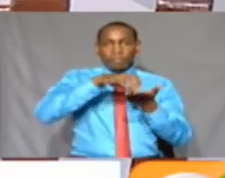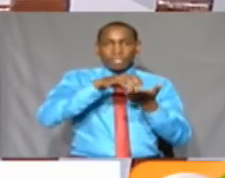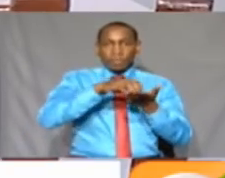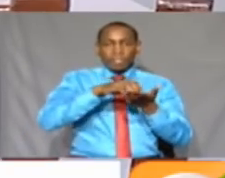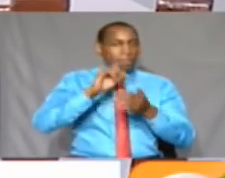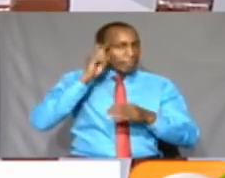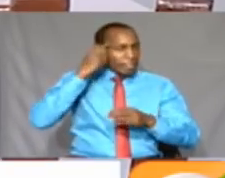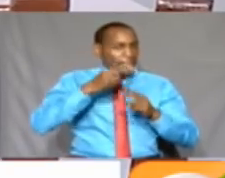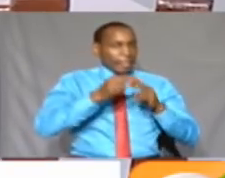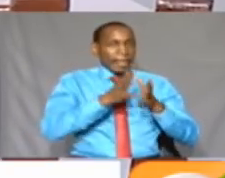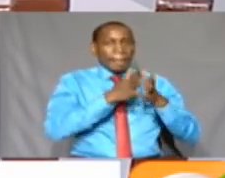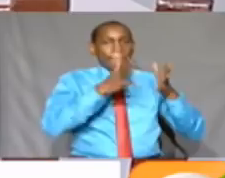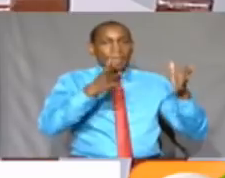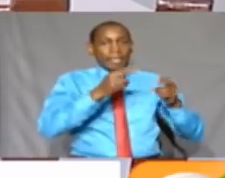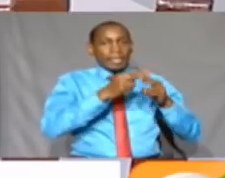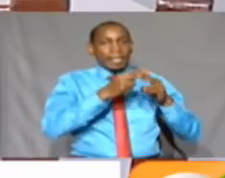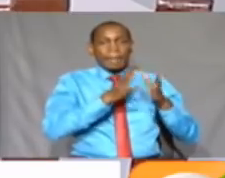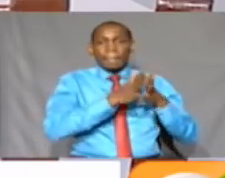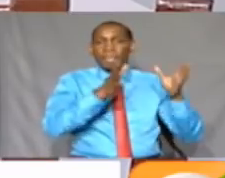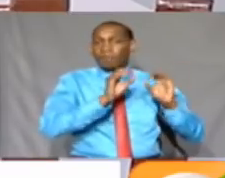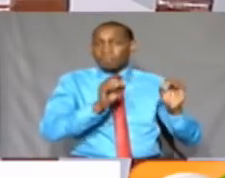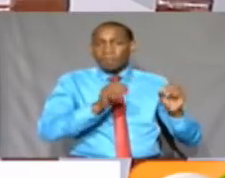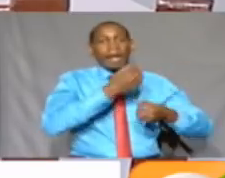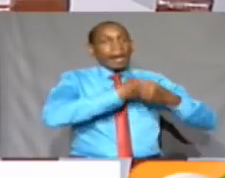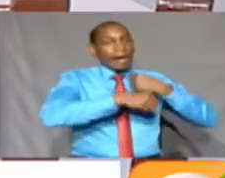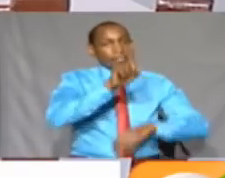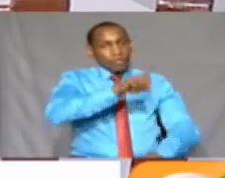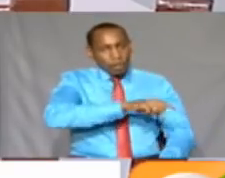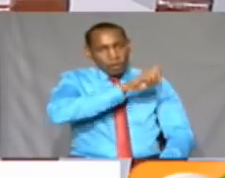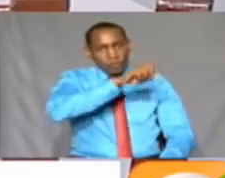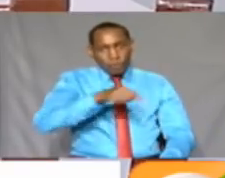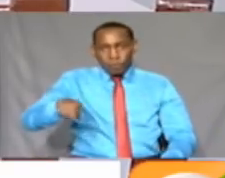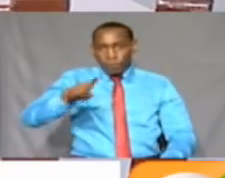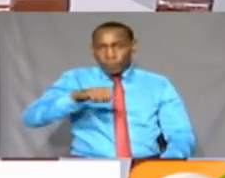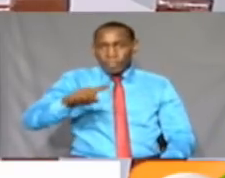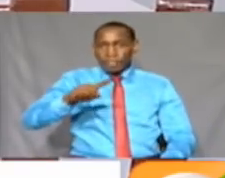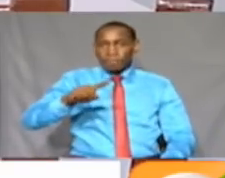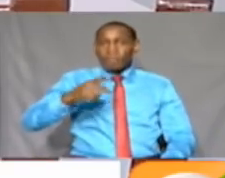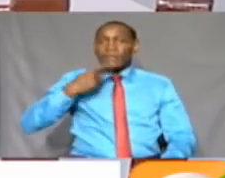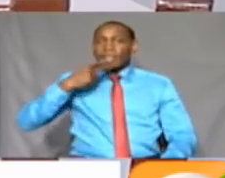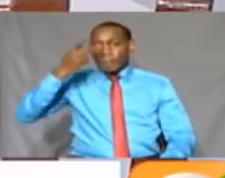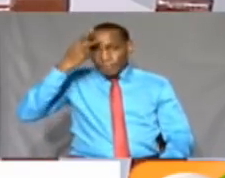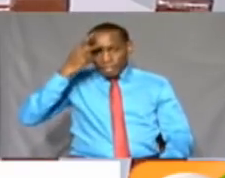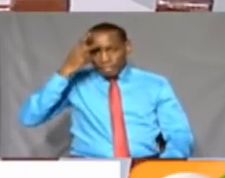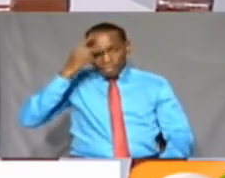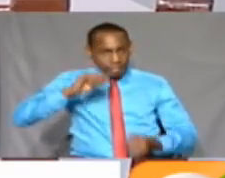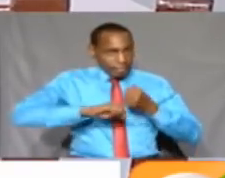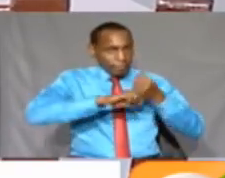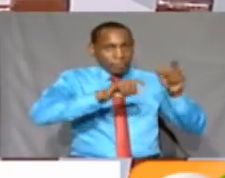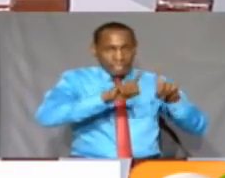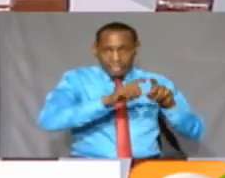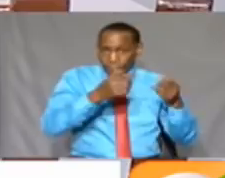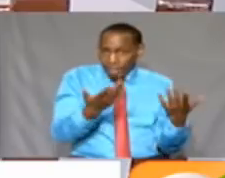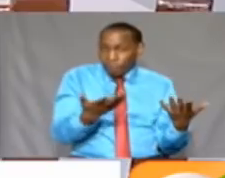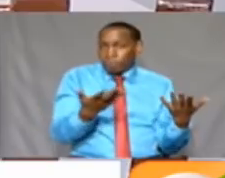a hero. He's not a hero. He's doing something wrong. And as adults, we are enabling him by,